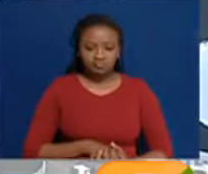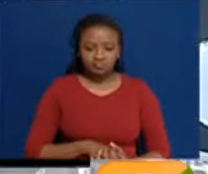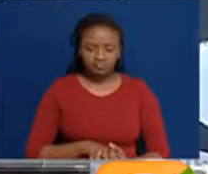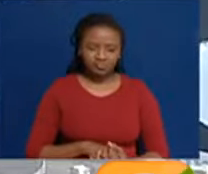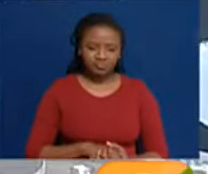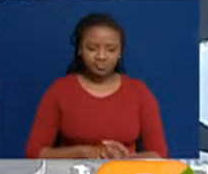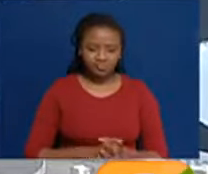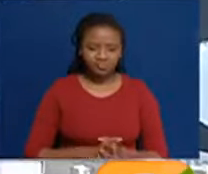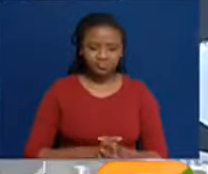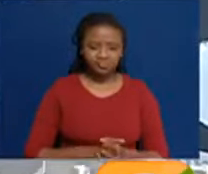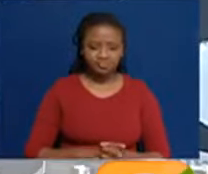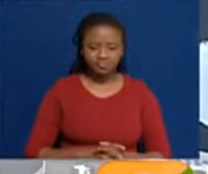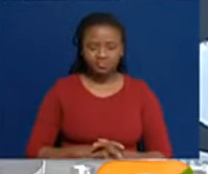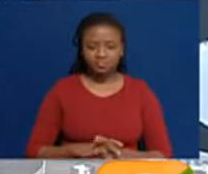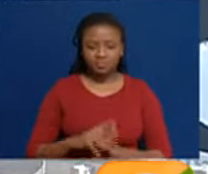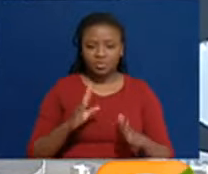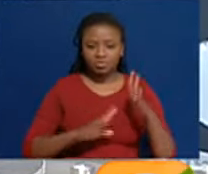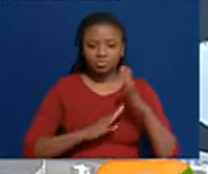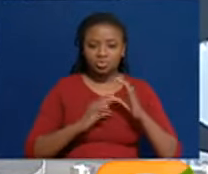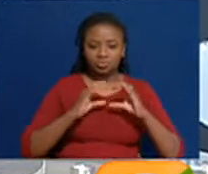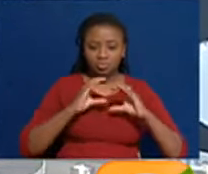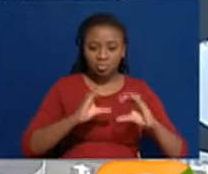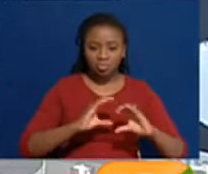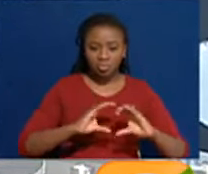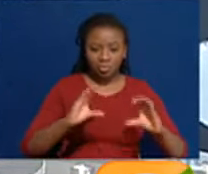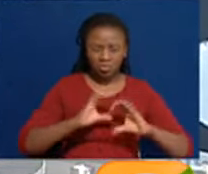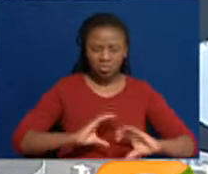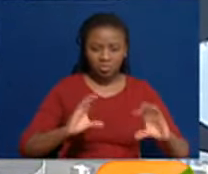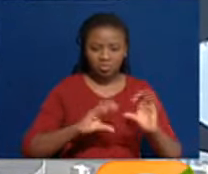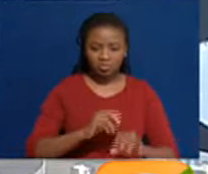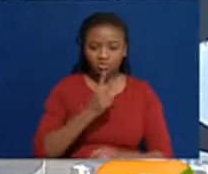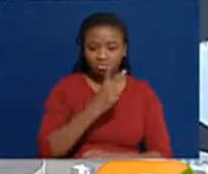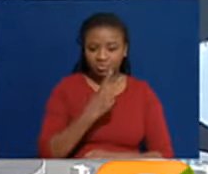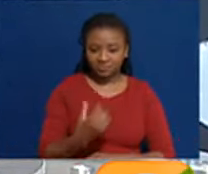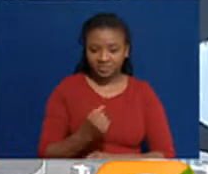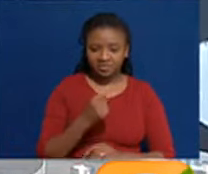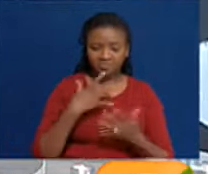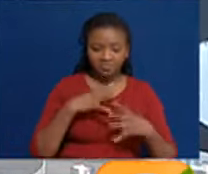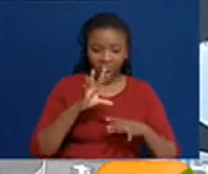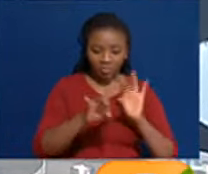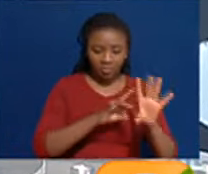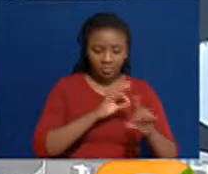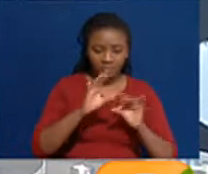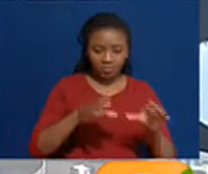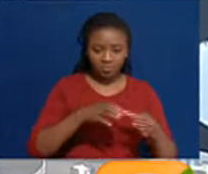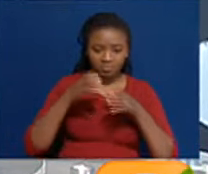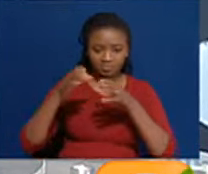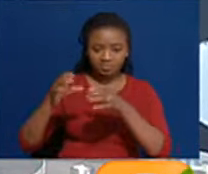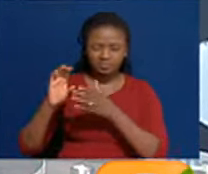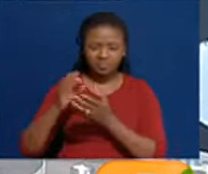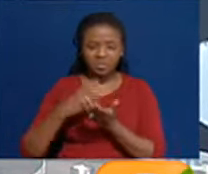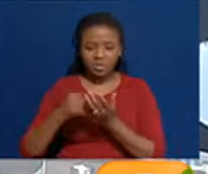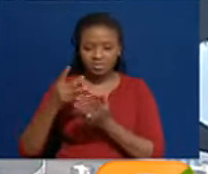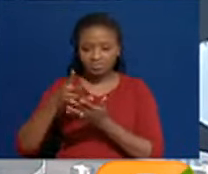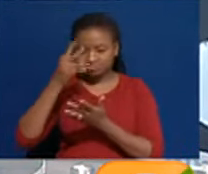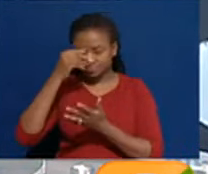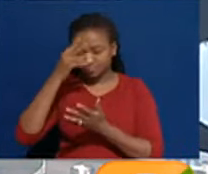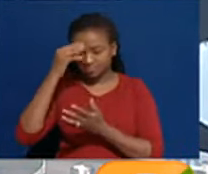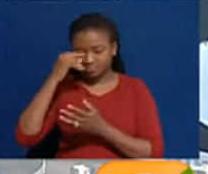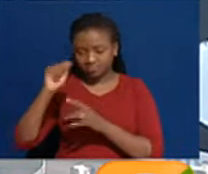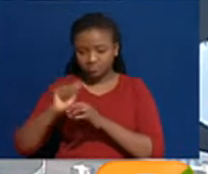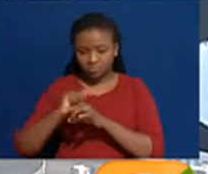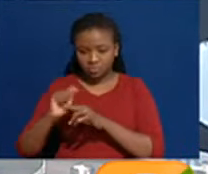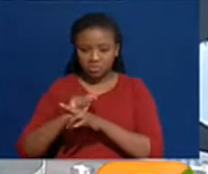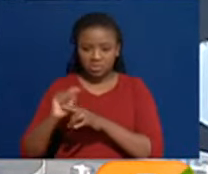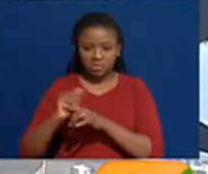25 top football coaches in Kenya have been selected to undergo a CAF A refresher course that started on Monday morning in Nairobi.